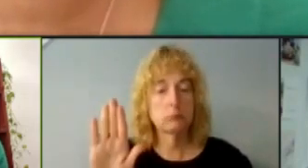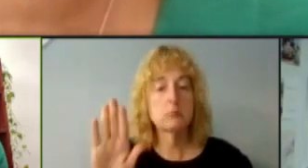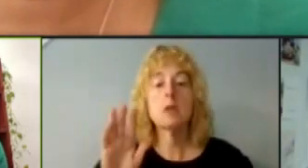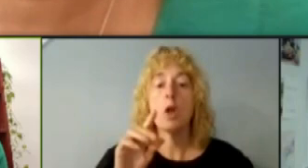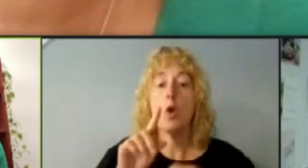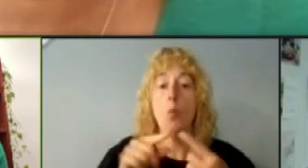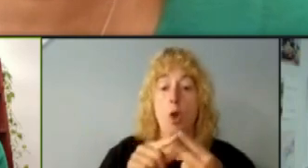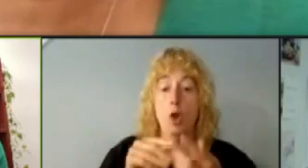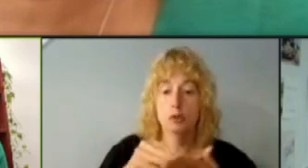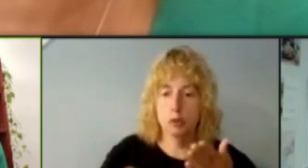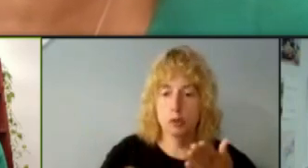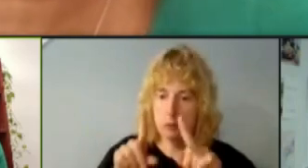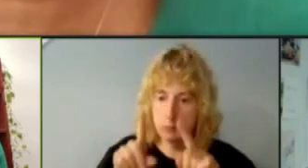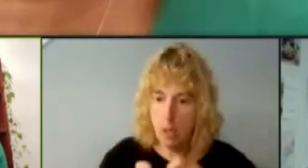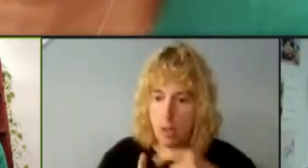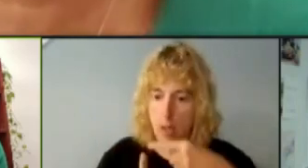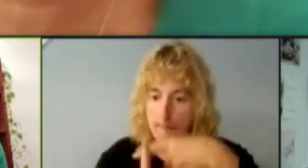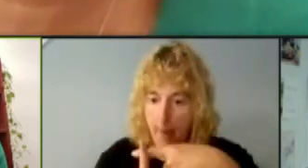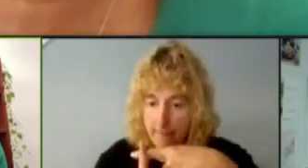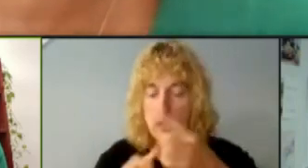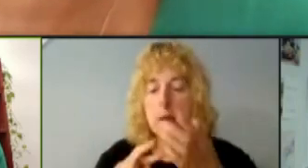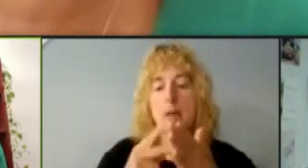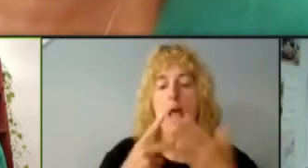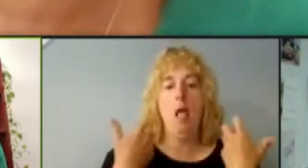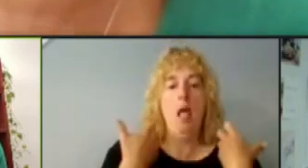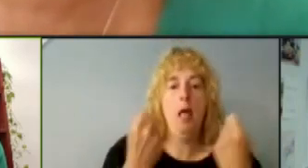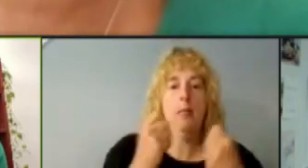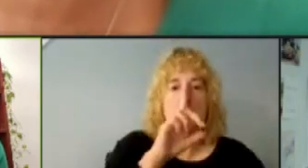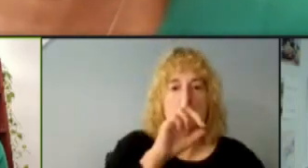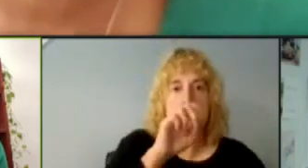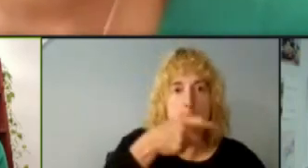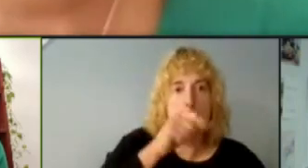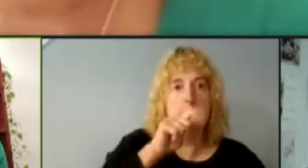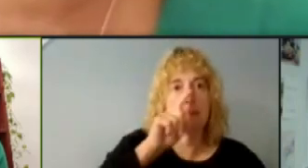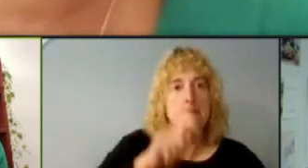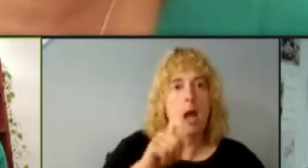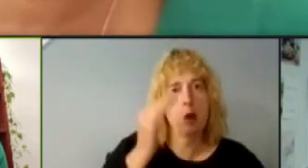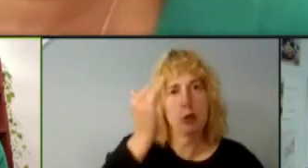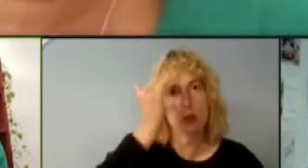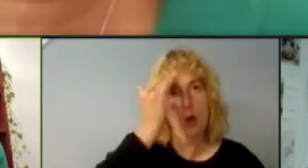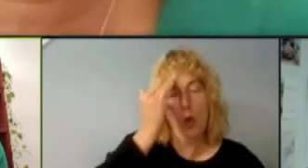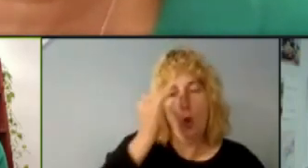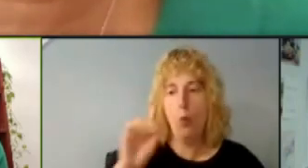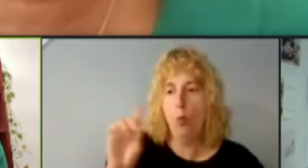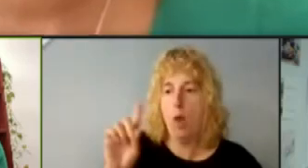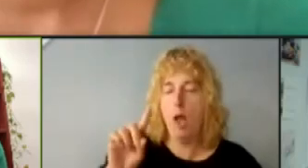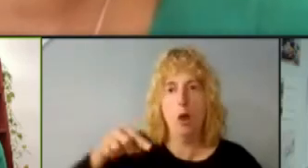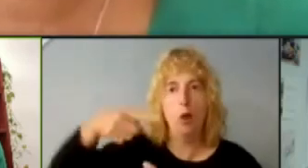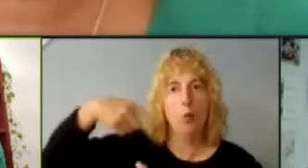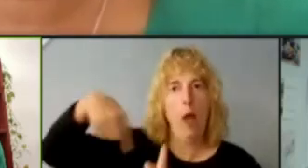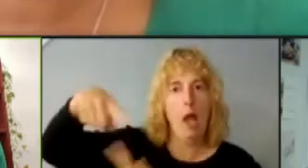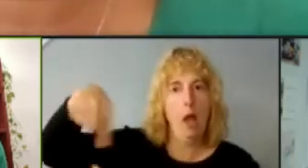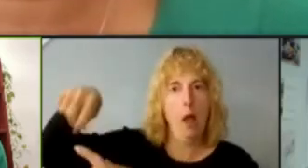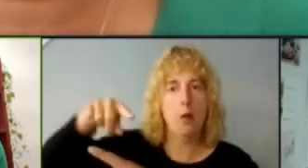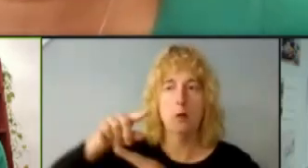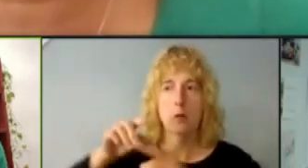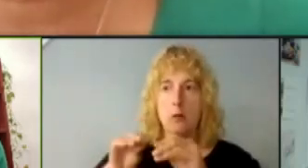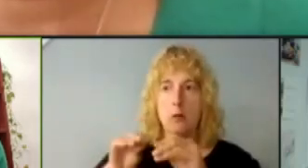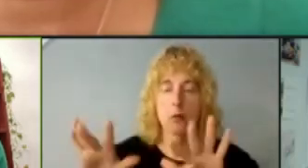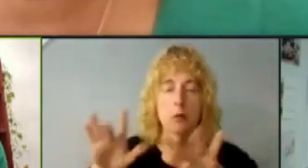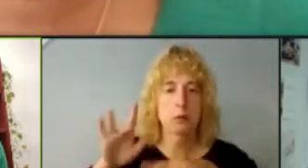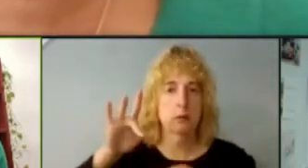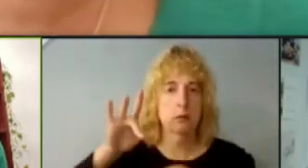is for the health department to follow up accordingly. And yes, there is a robust contact tracing plan. It's at the local